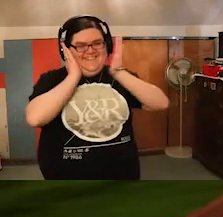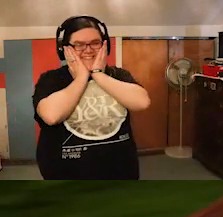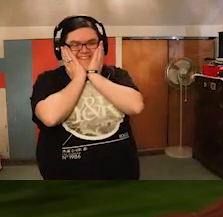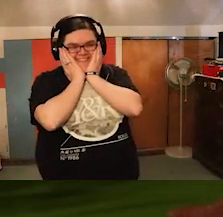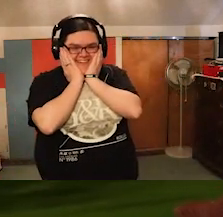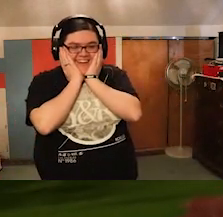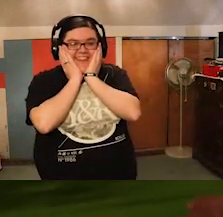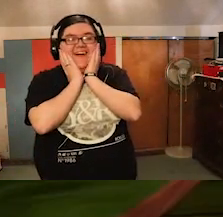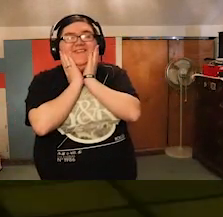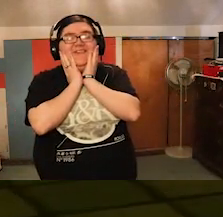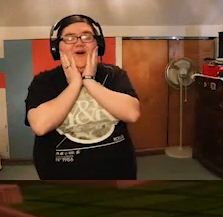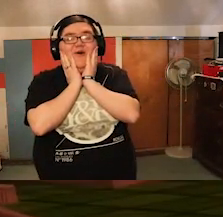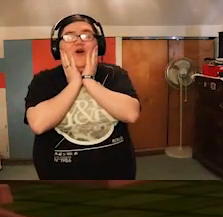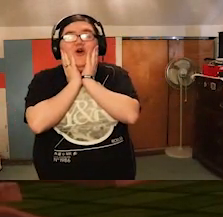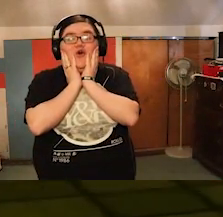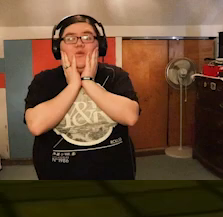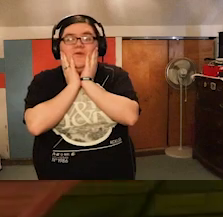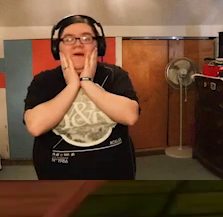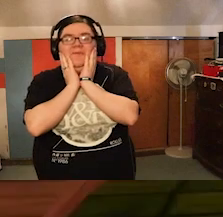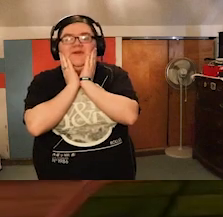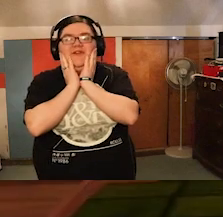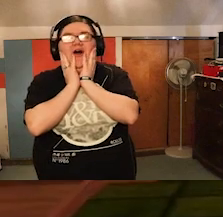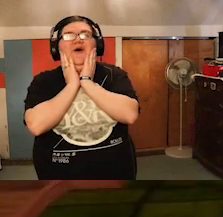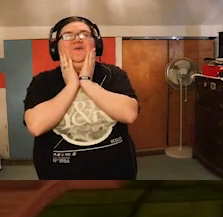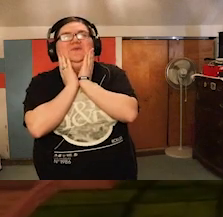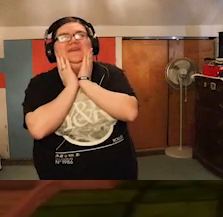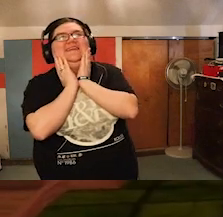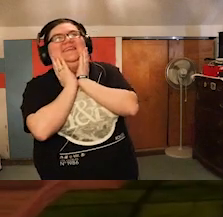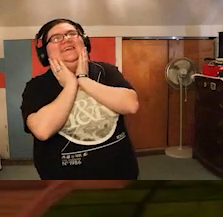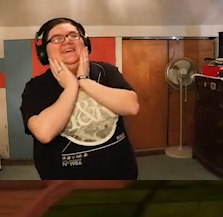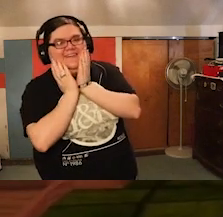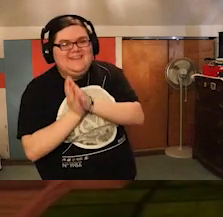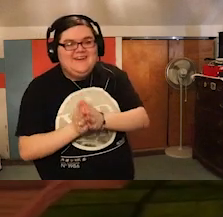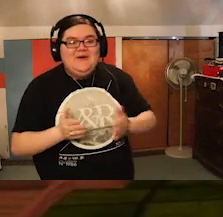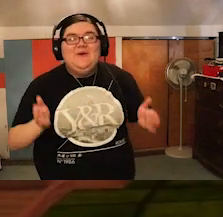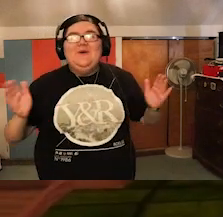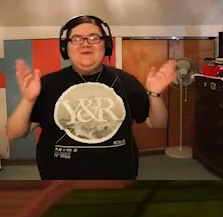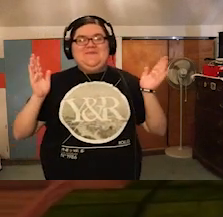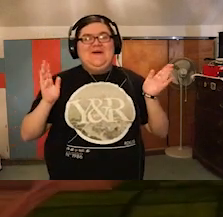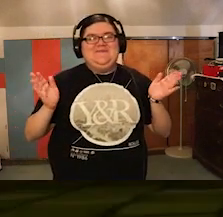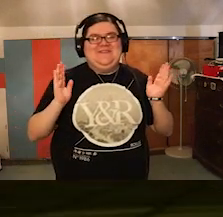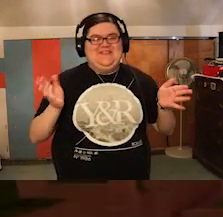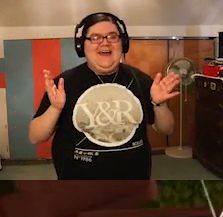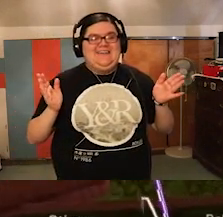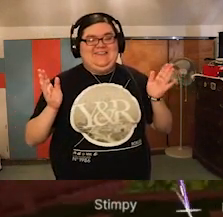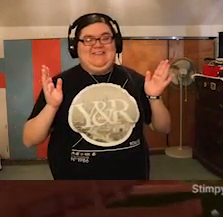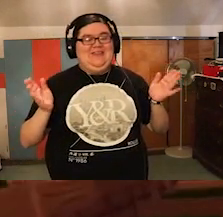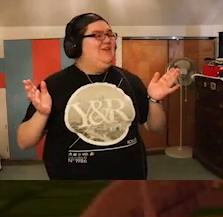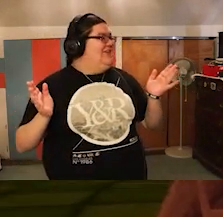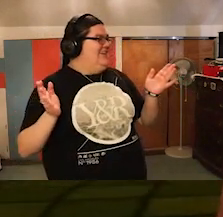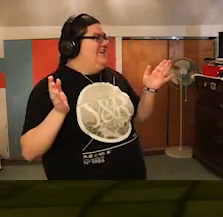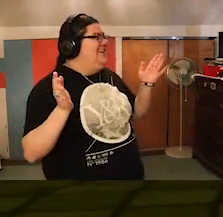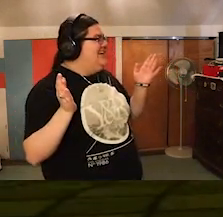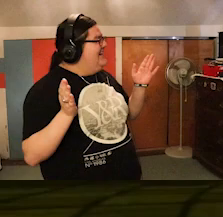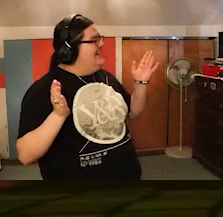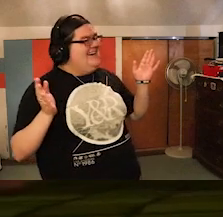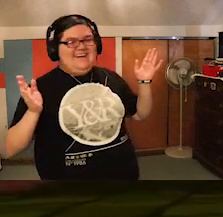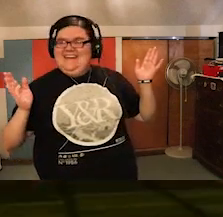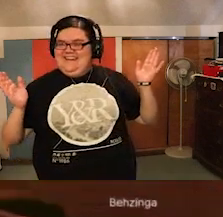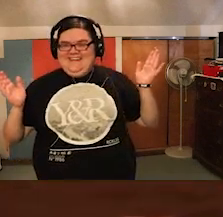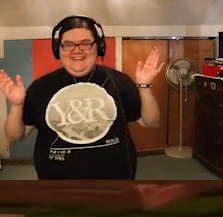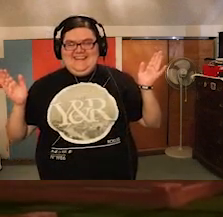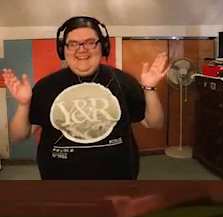Oh, Neil! That's so. Who remembers? Who remembers that?